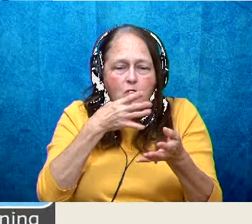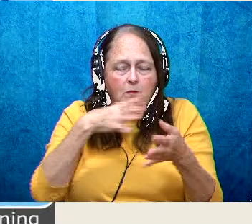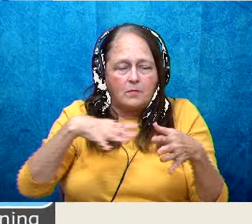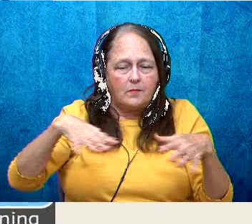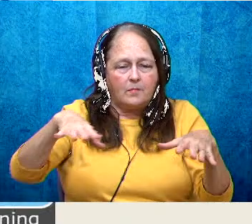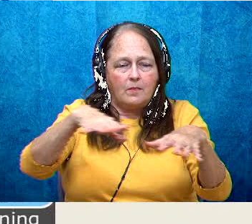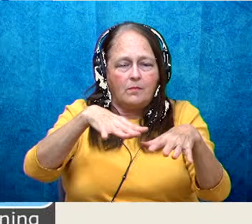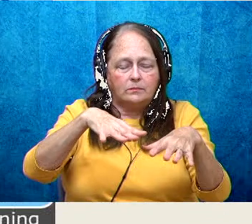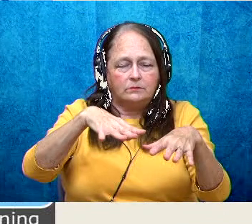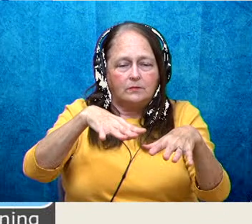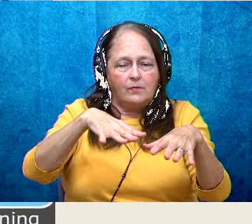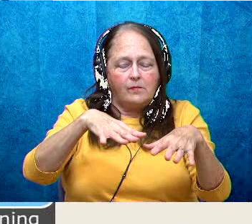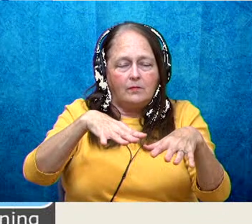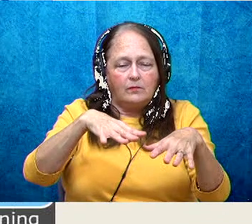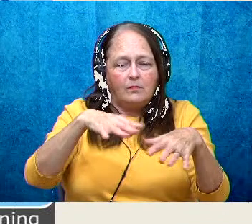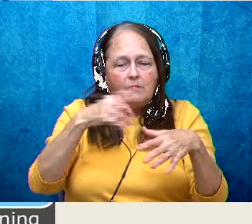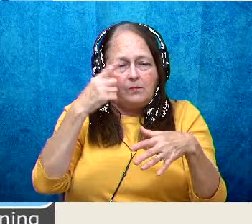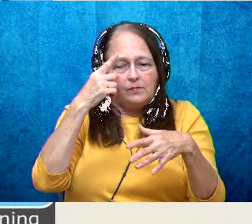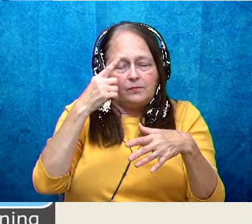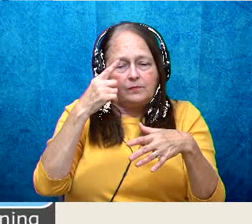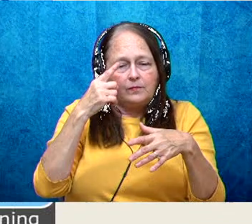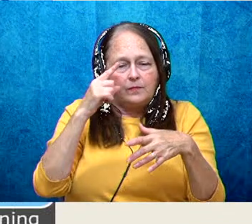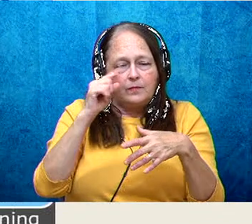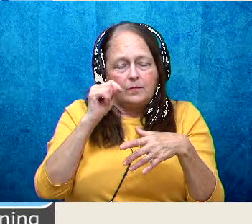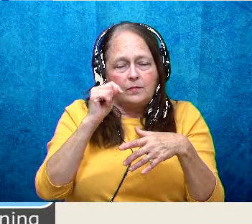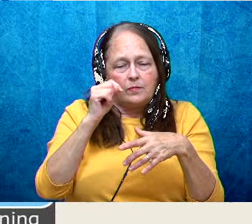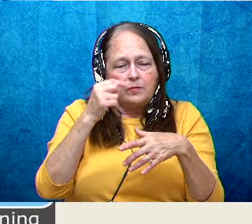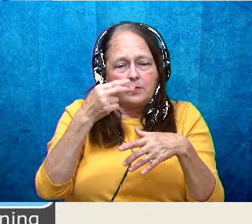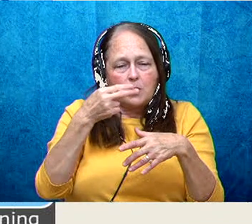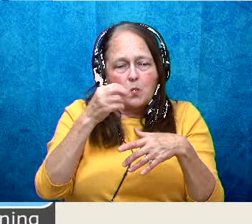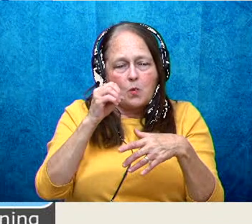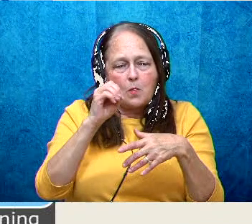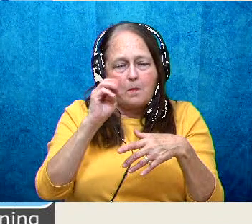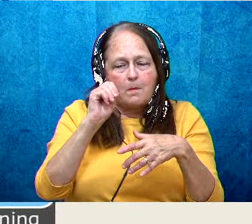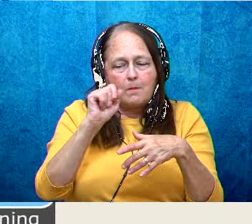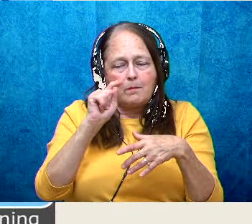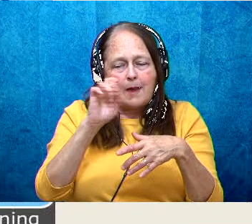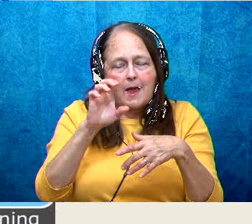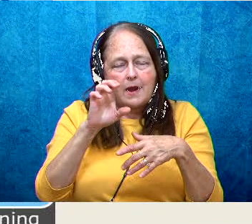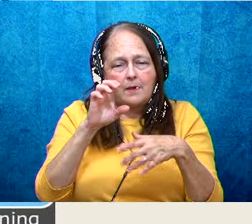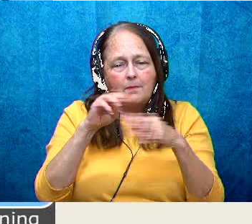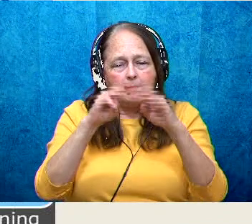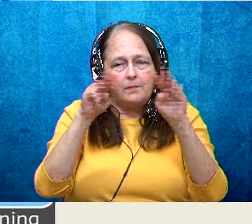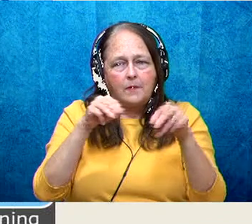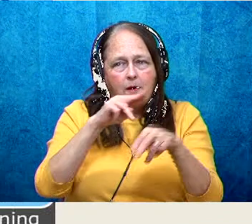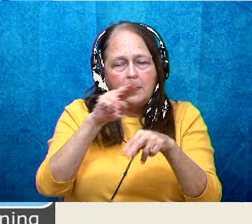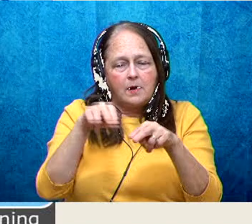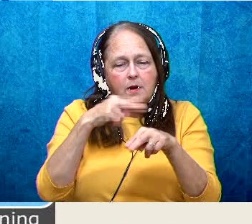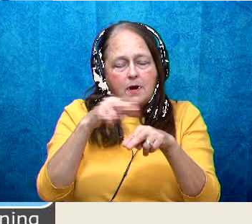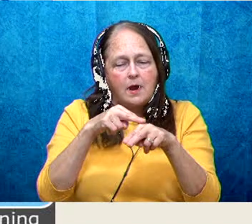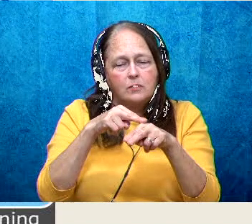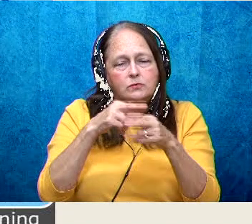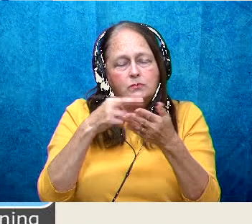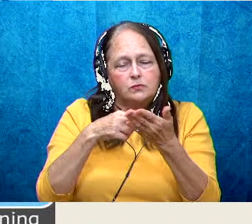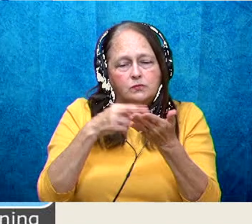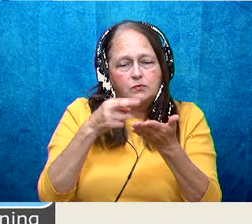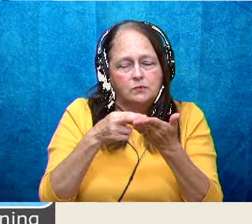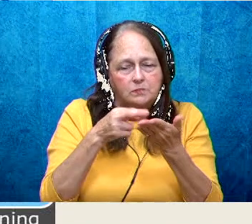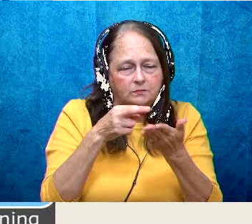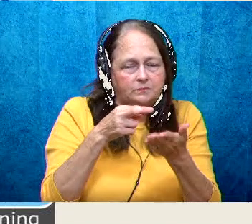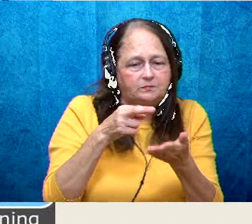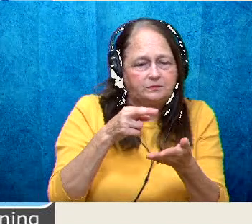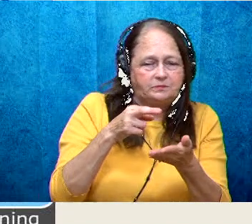Next, I'd like for you to look at a thematic map that is focused on the natural resources that are found in this